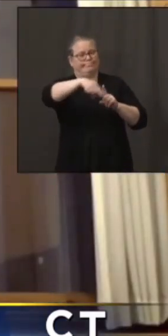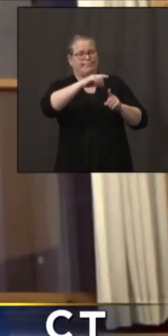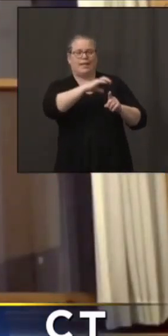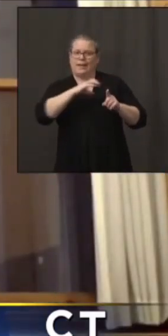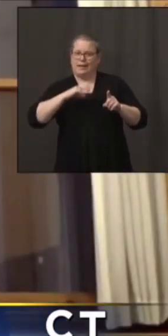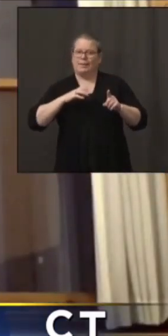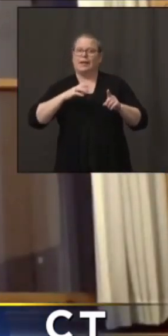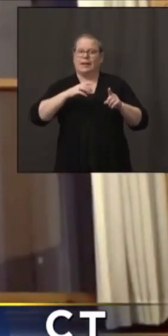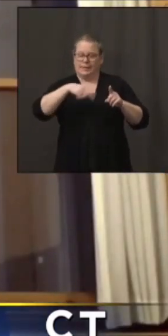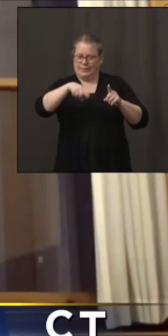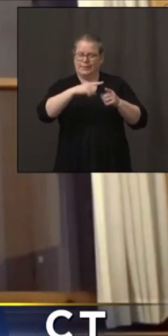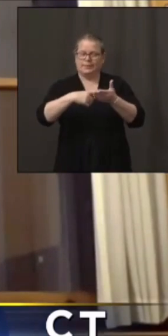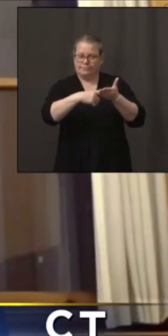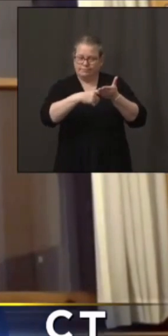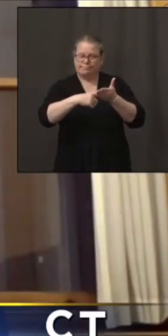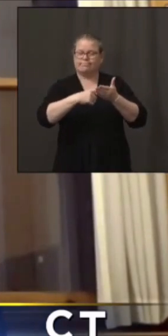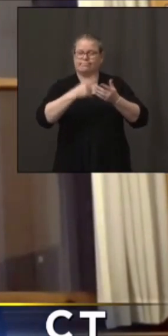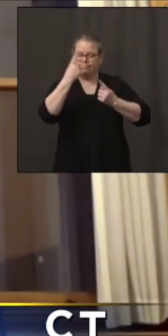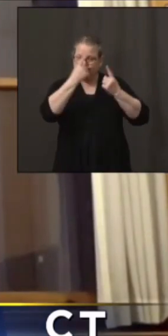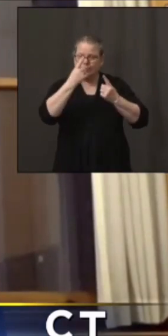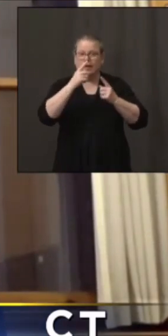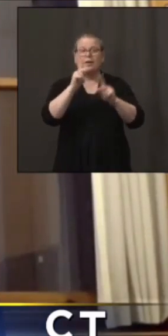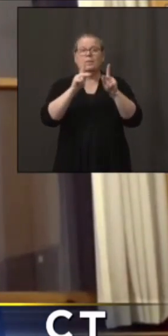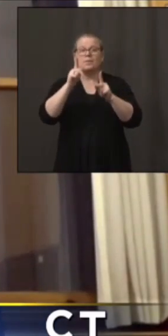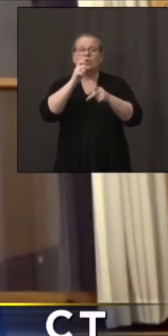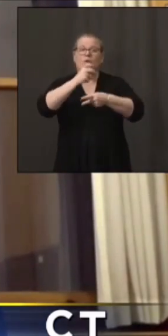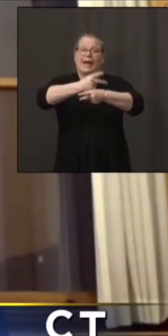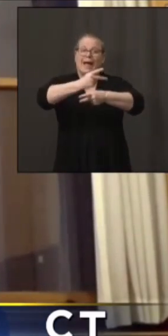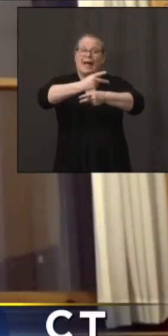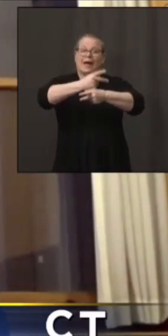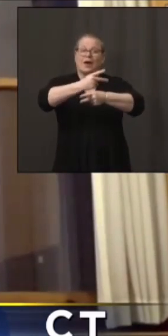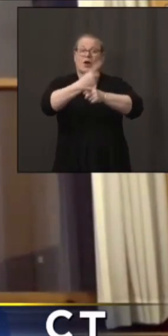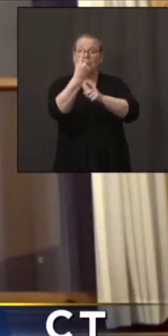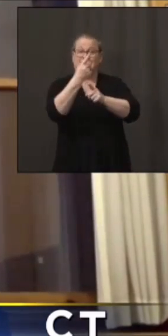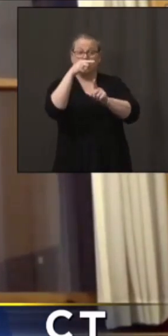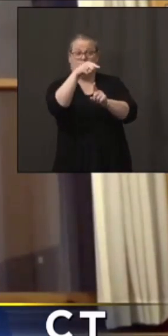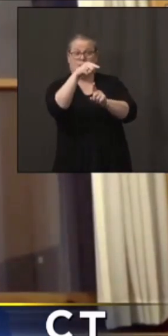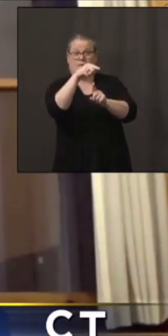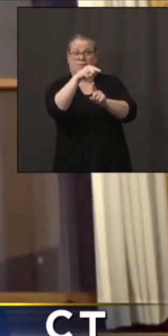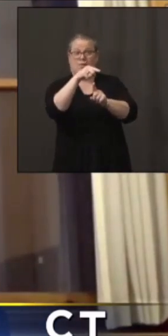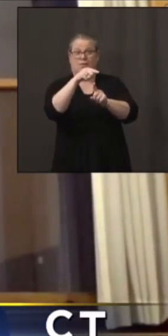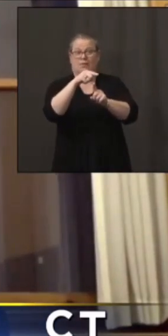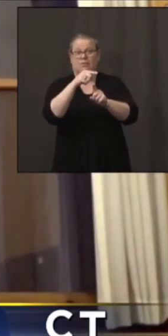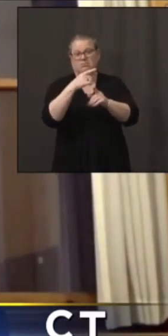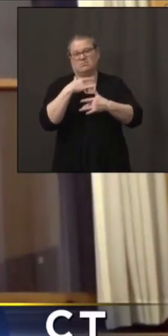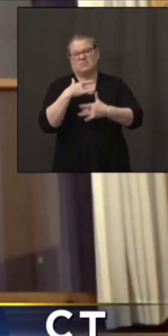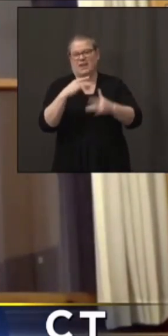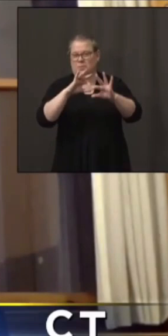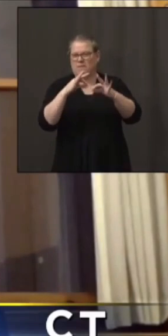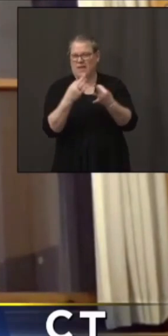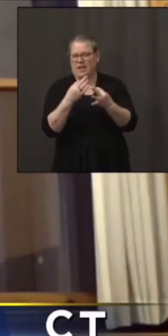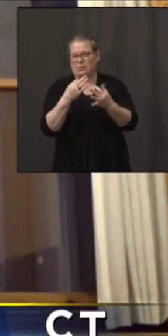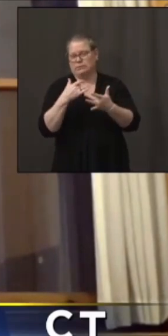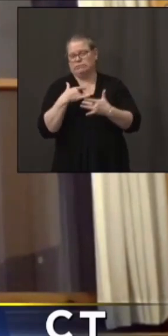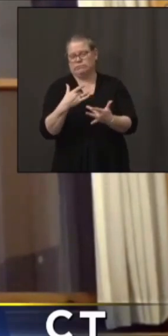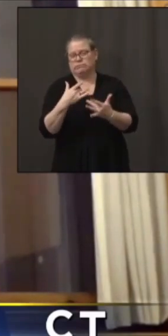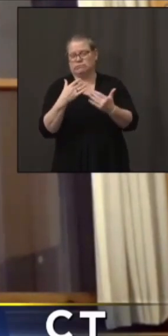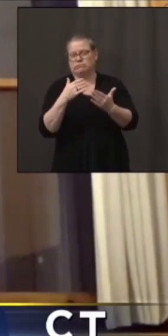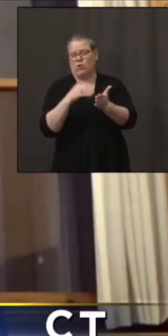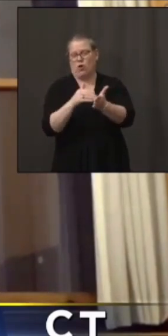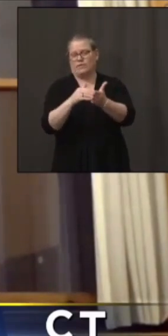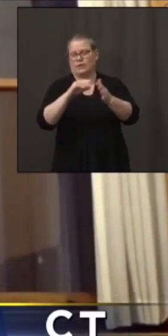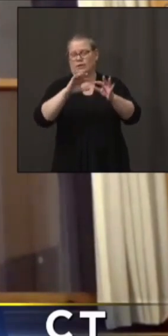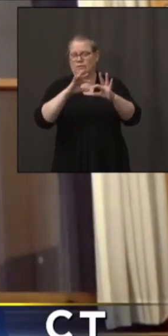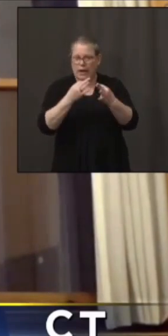at very carefully. Yes, people who care for someone, oftentimes a family member, right, who's elderly or at